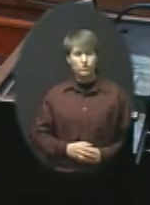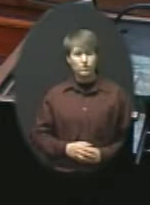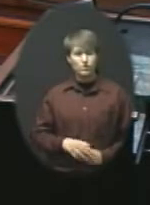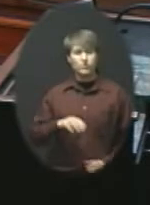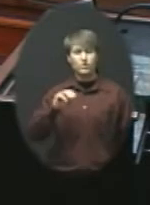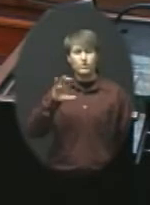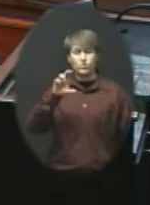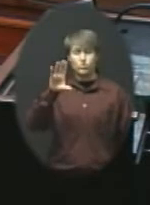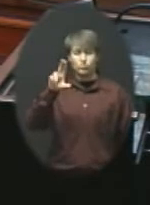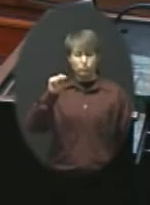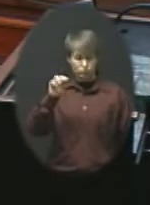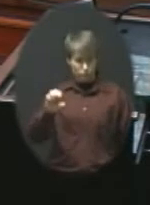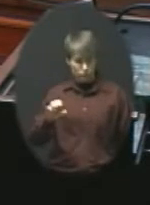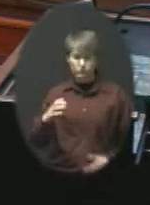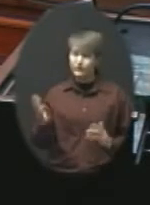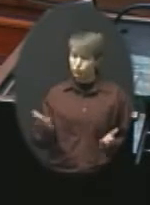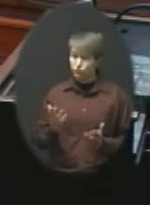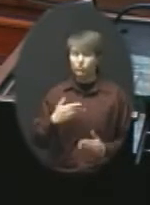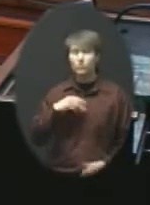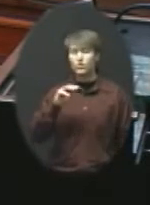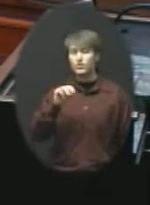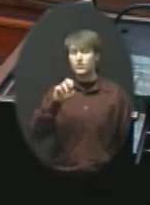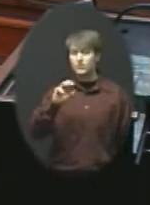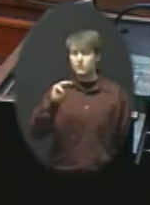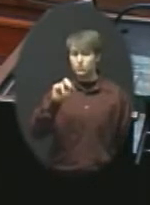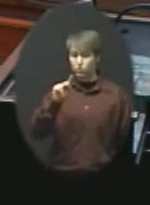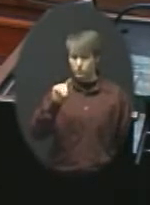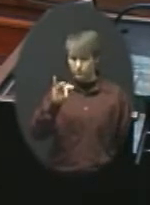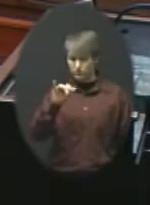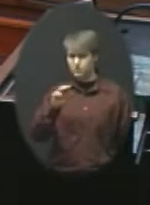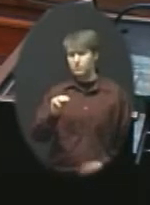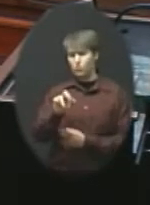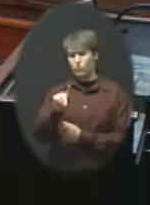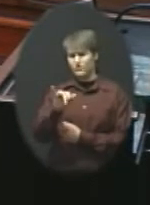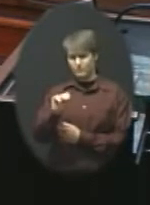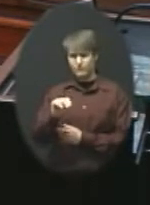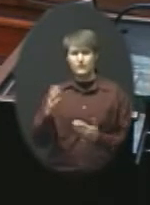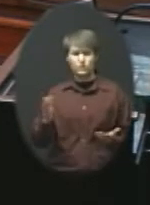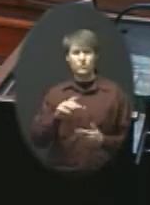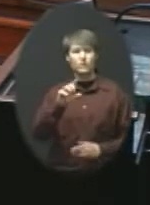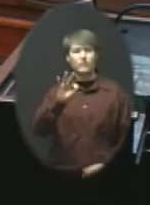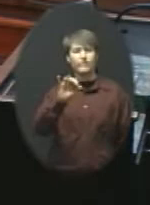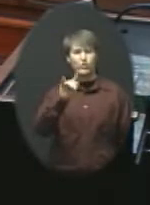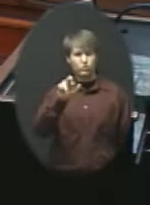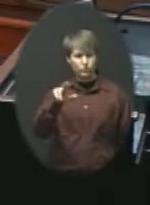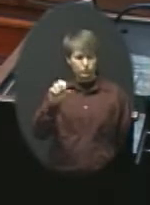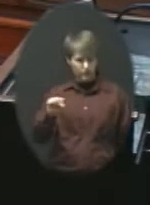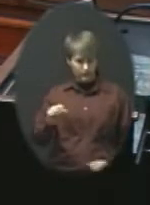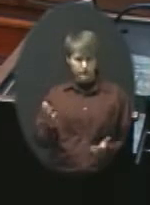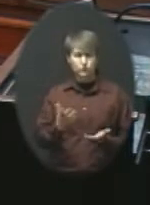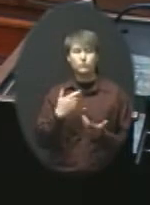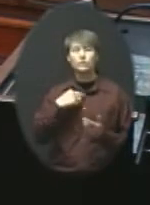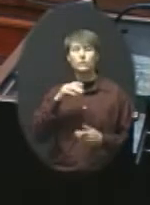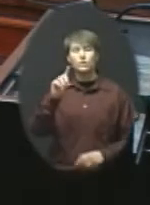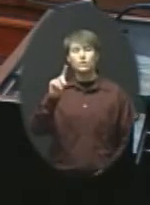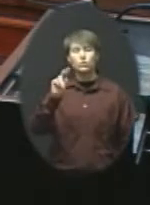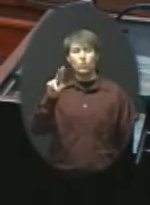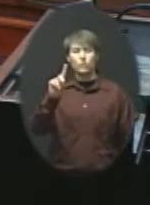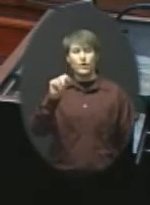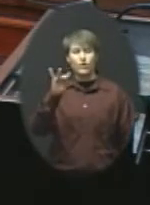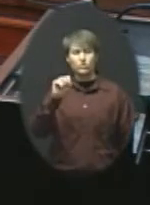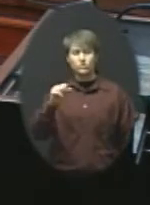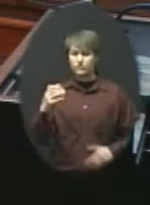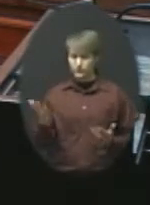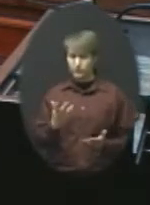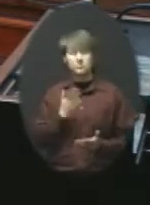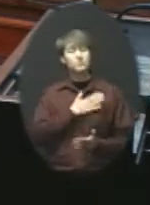Mr. McCune? Here. Mrs. Martin? Here. Mrs. Felter? Here. Dr. Daniels? Here. Please stand for the